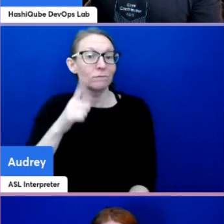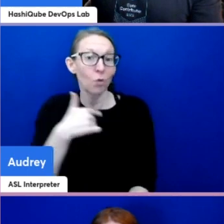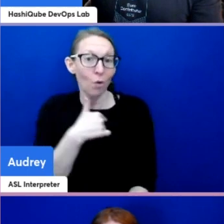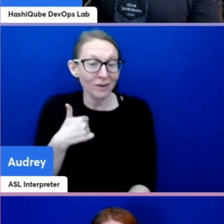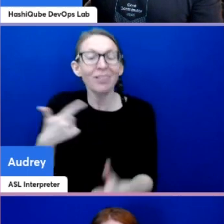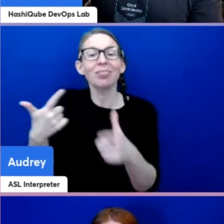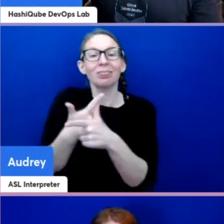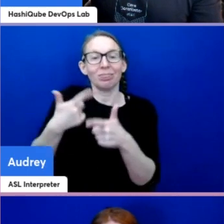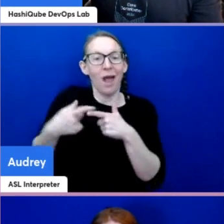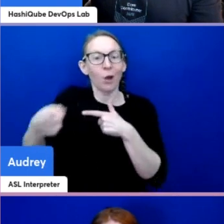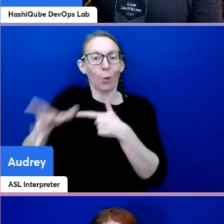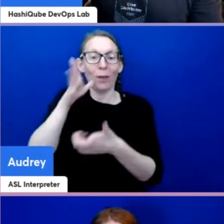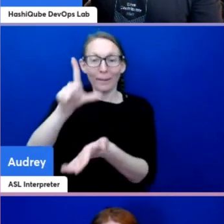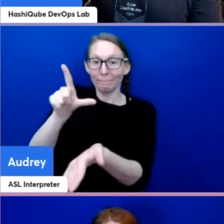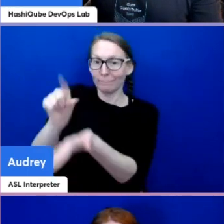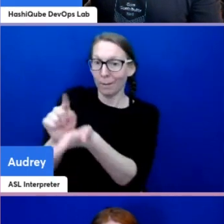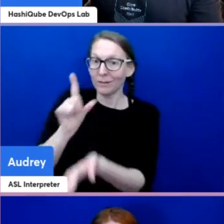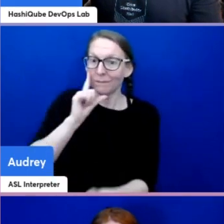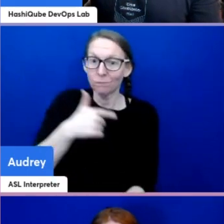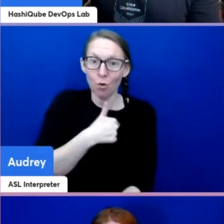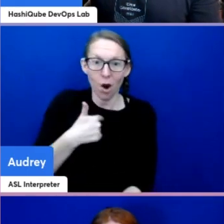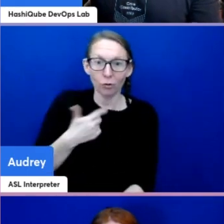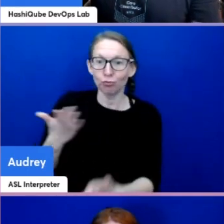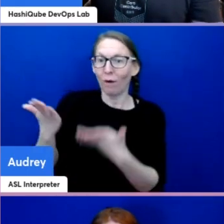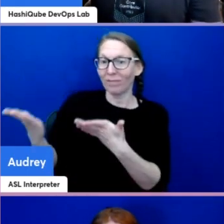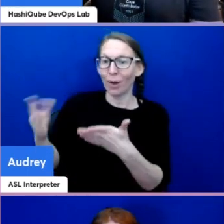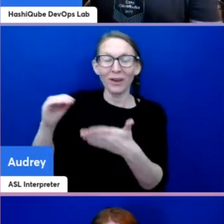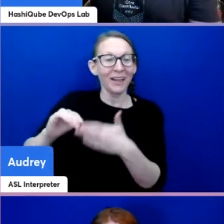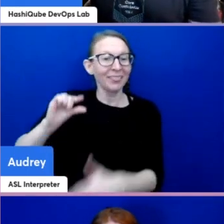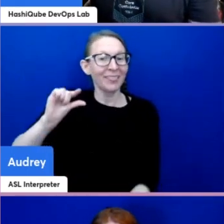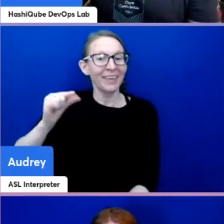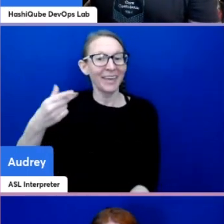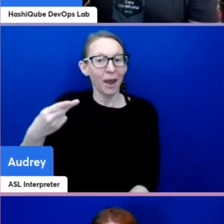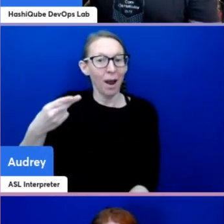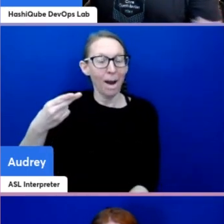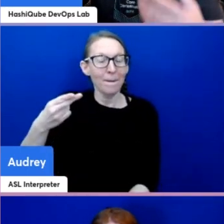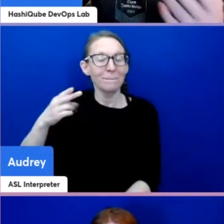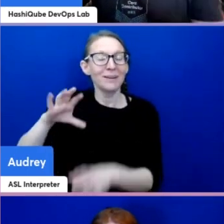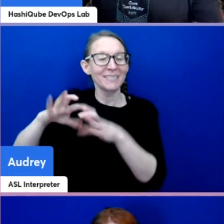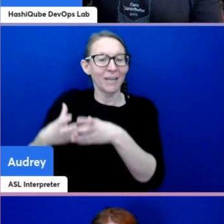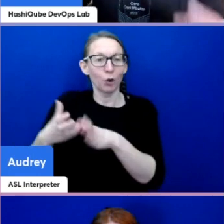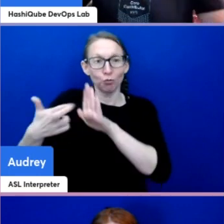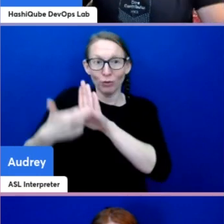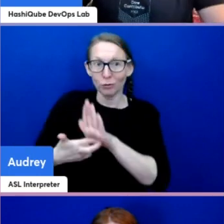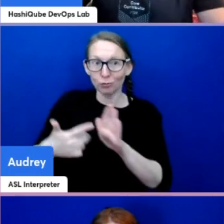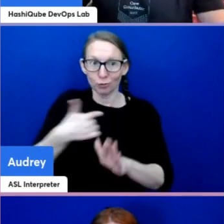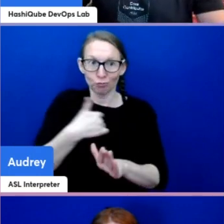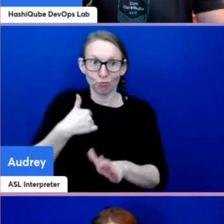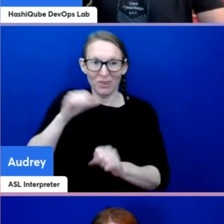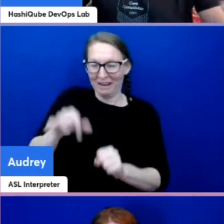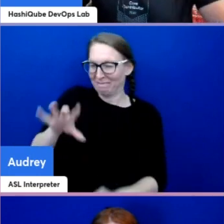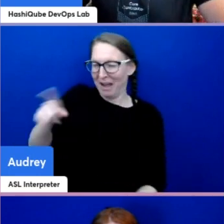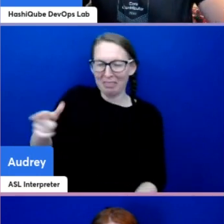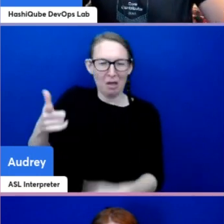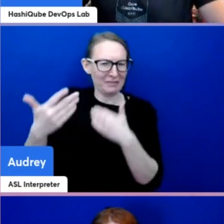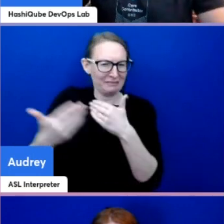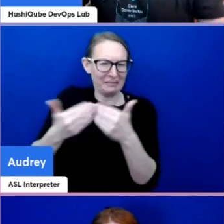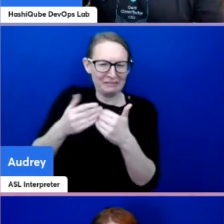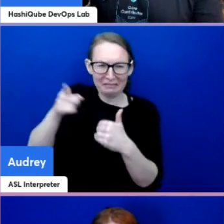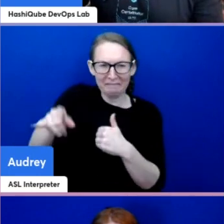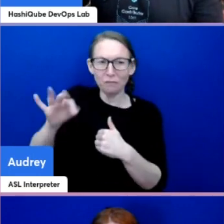then publish it for us over here in our GitHub container registry. We can publish this in ECR if we want to,